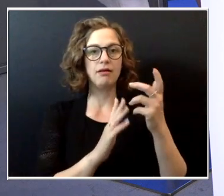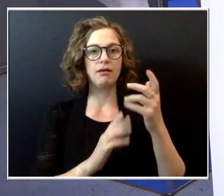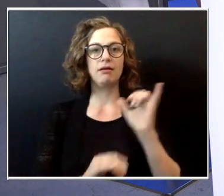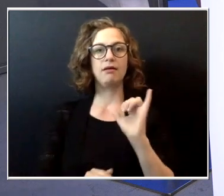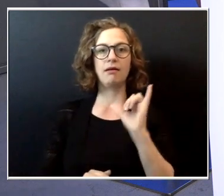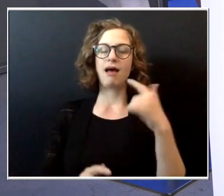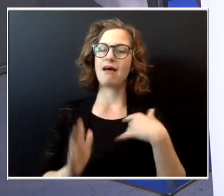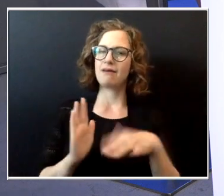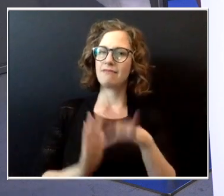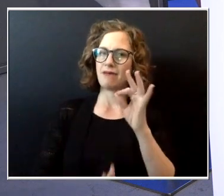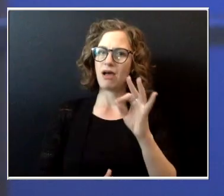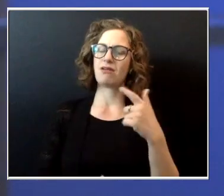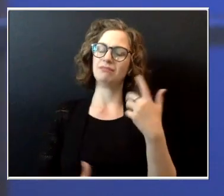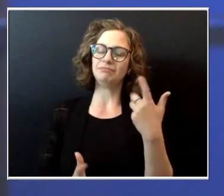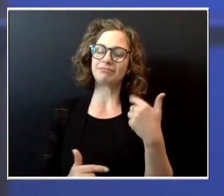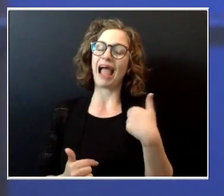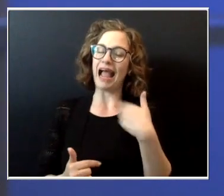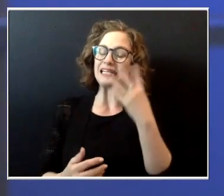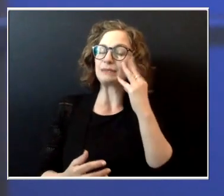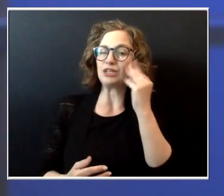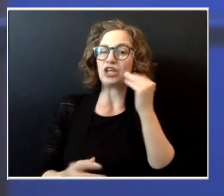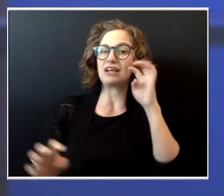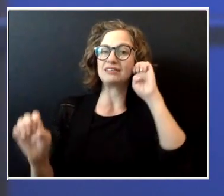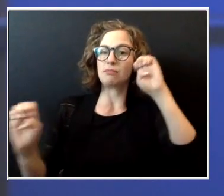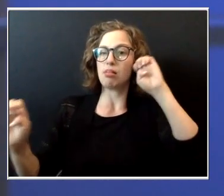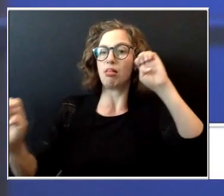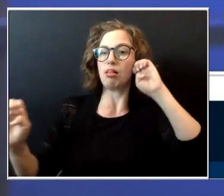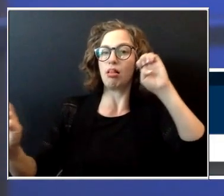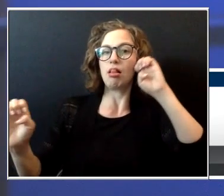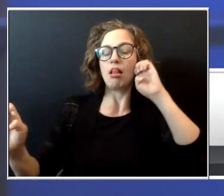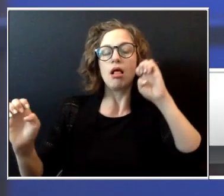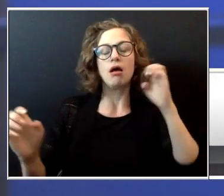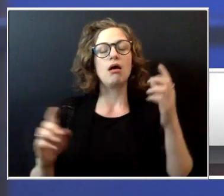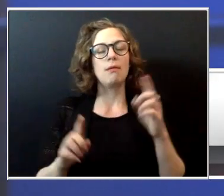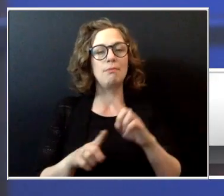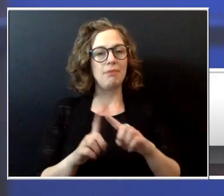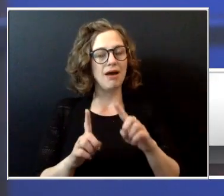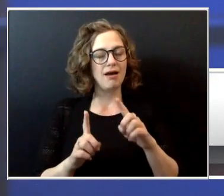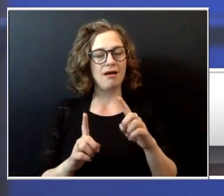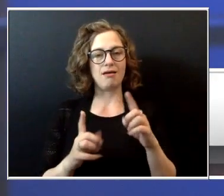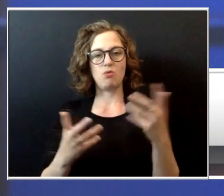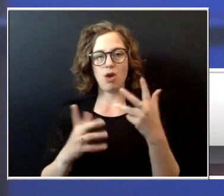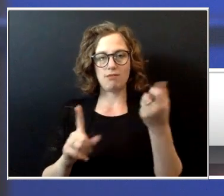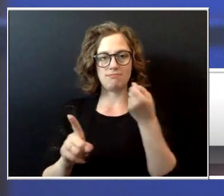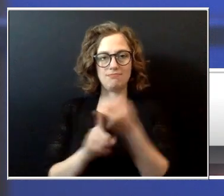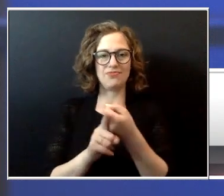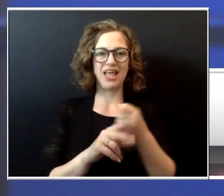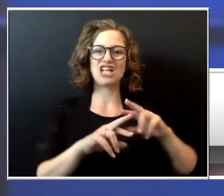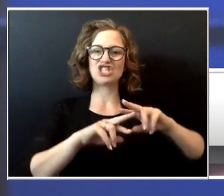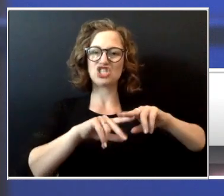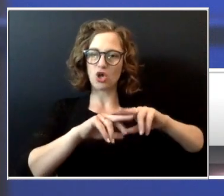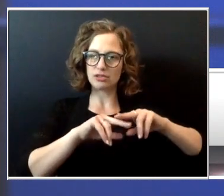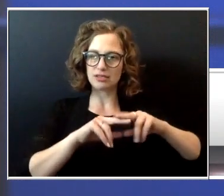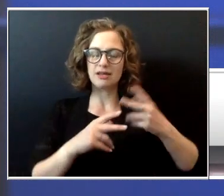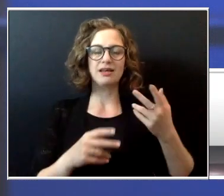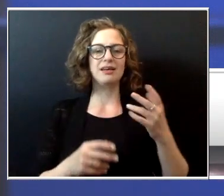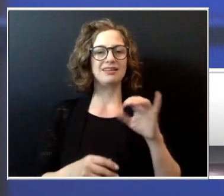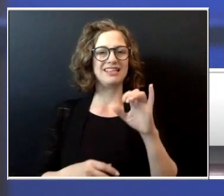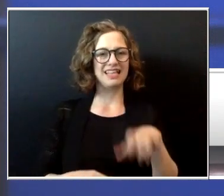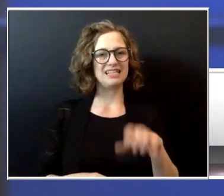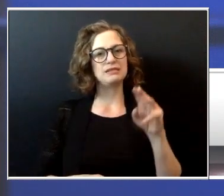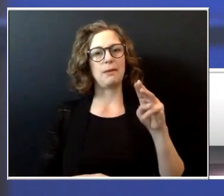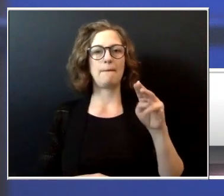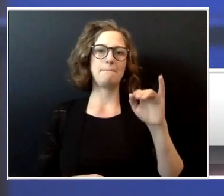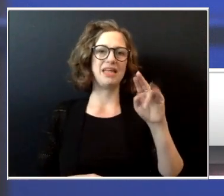that difference. Well, tinnitus is just a symptom, right? And like all symptoms, it can reflect a number of different diseases. By far the